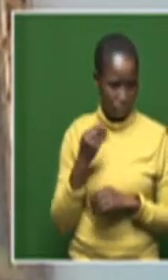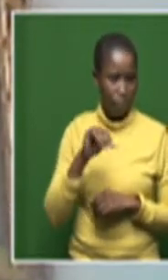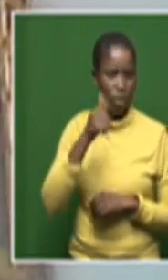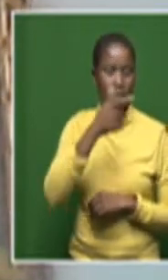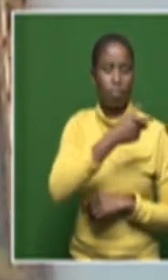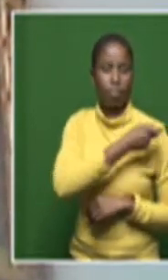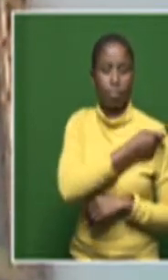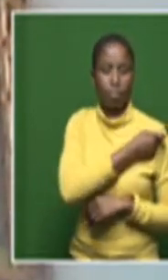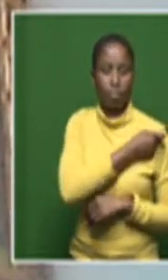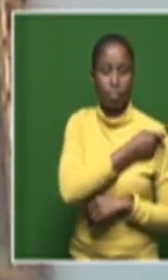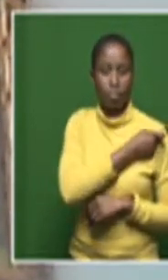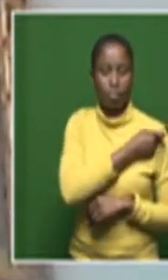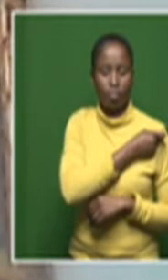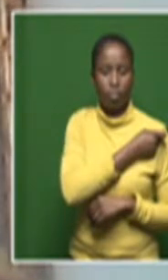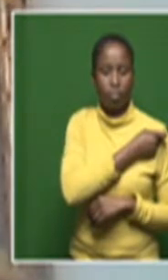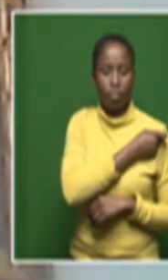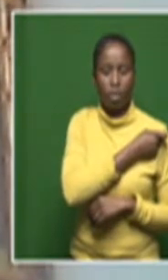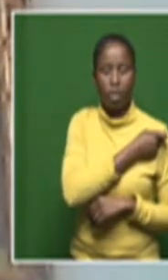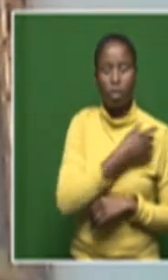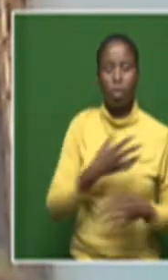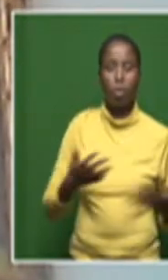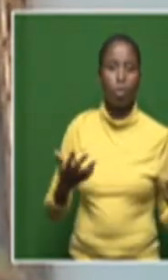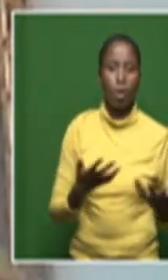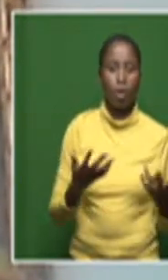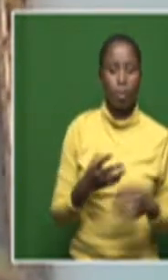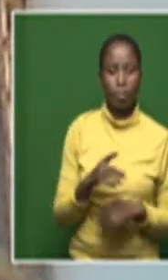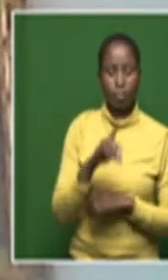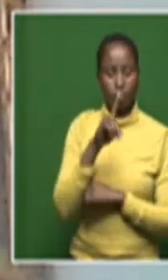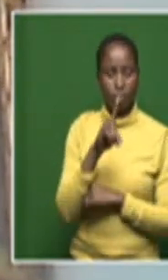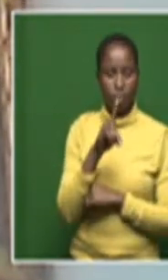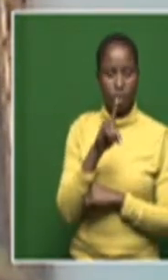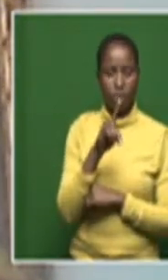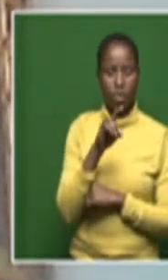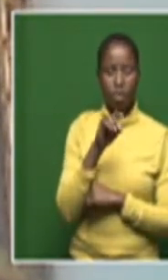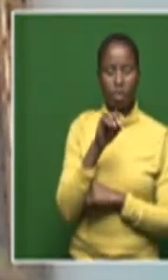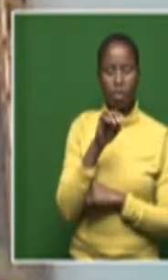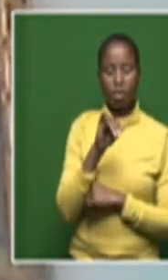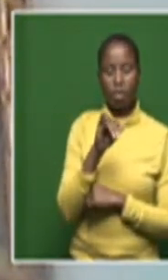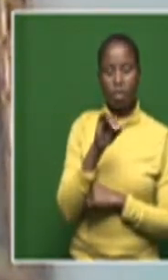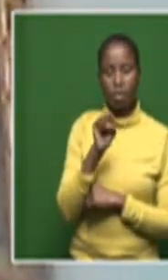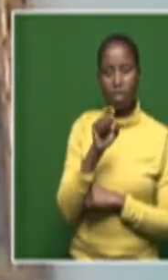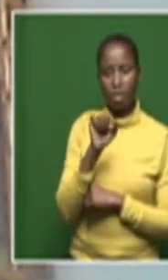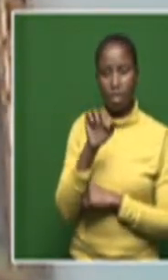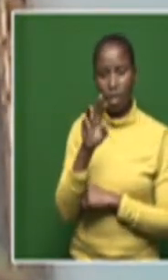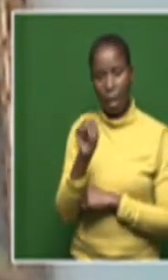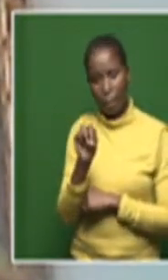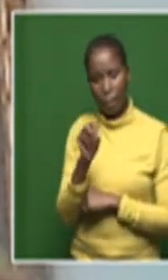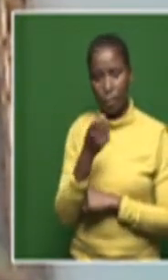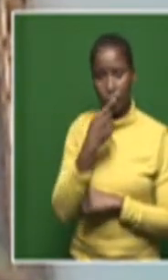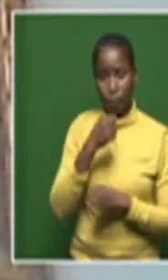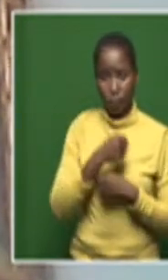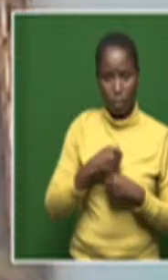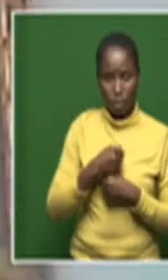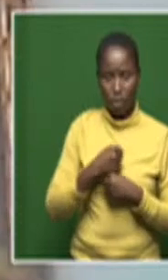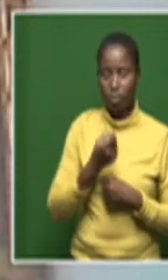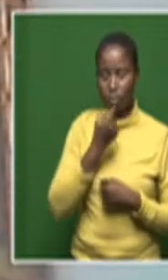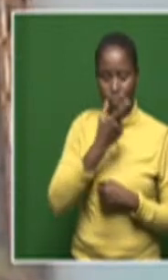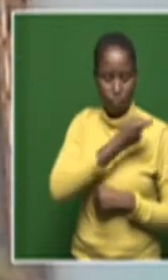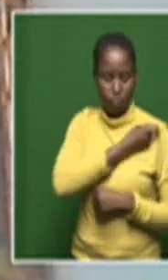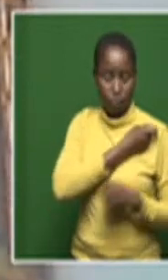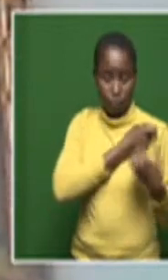jab at Discovery, and the process was seamless. And I am happy that now, I have changed